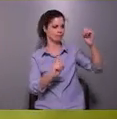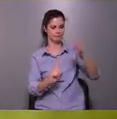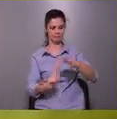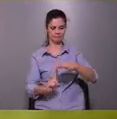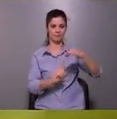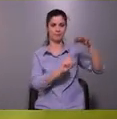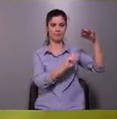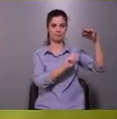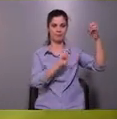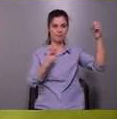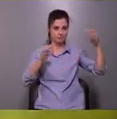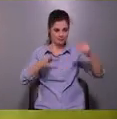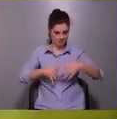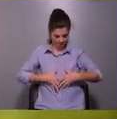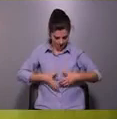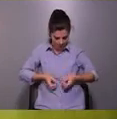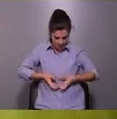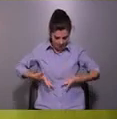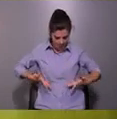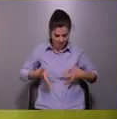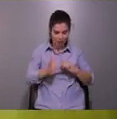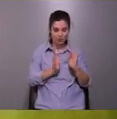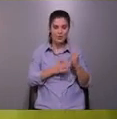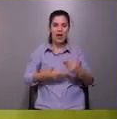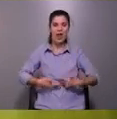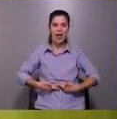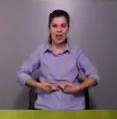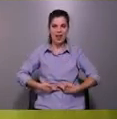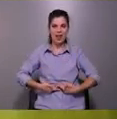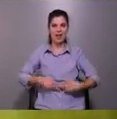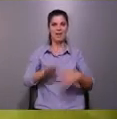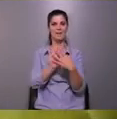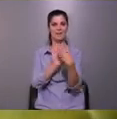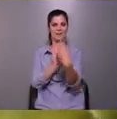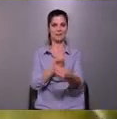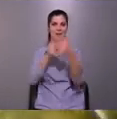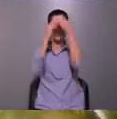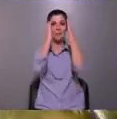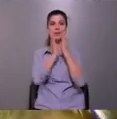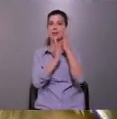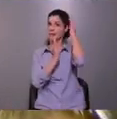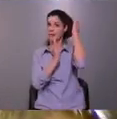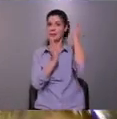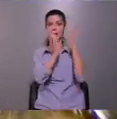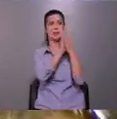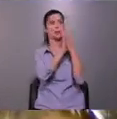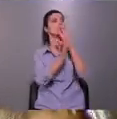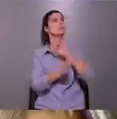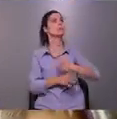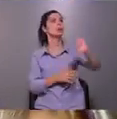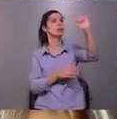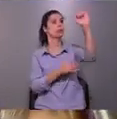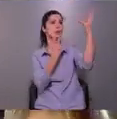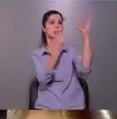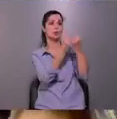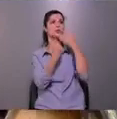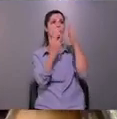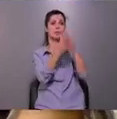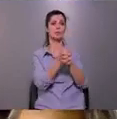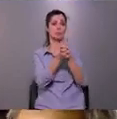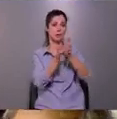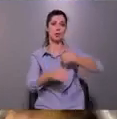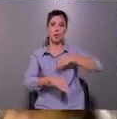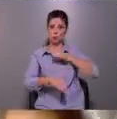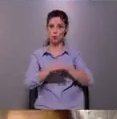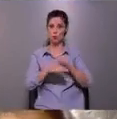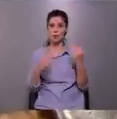among women, and blessed is the fruit of thy womb, Jesus. Santa Maria, Mãe de Deus, rogai por nós,